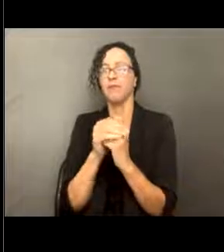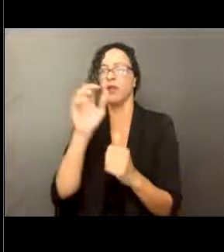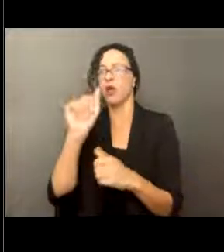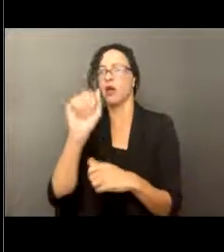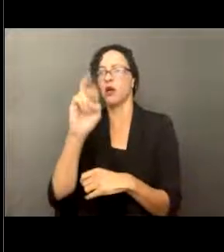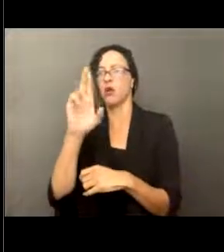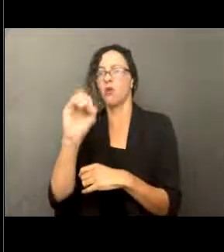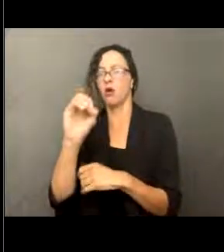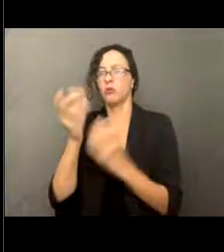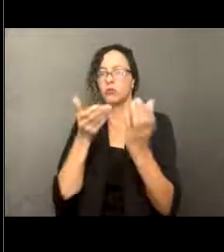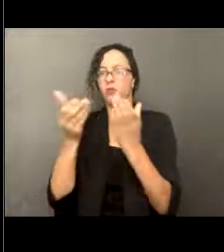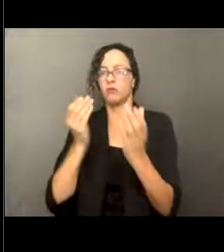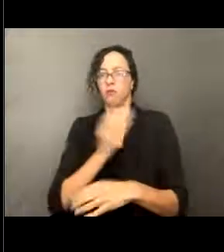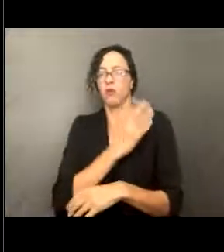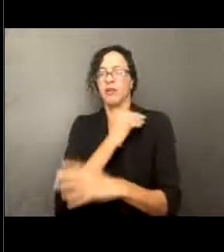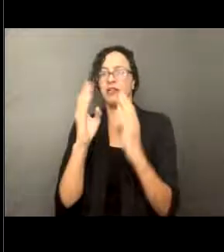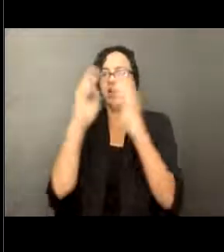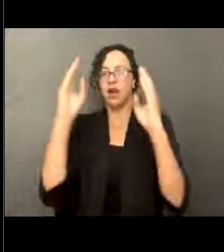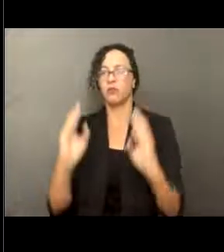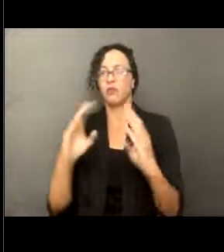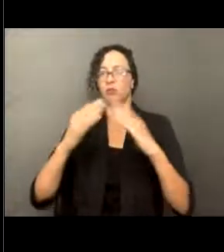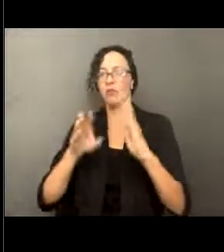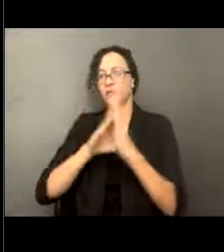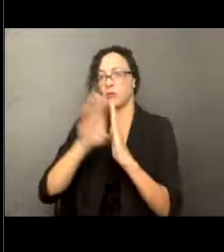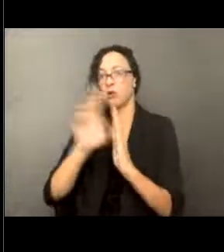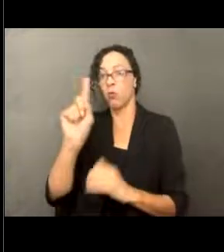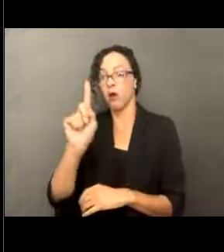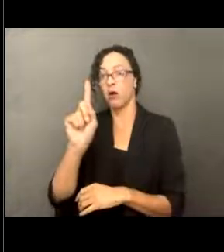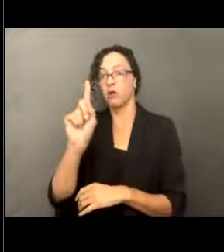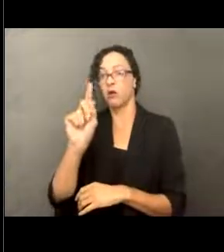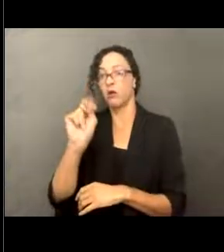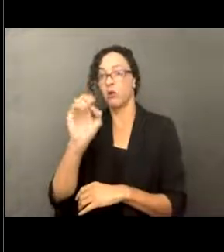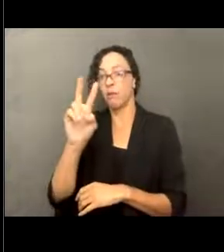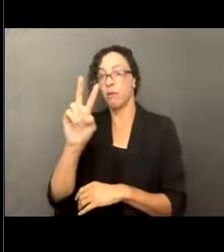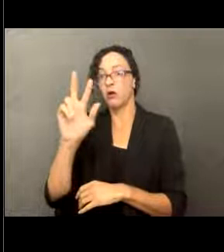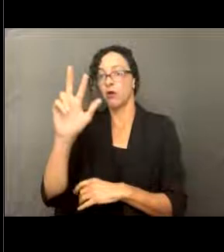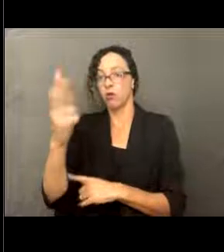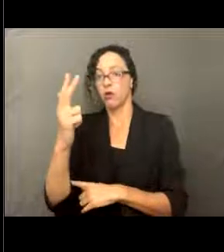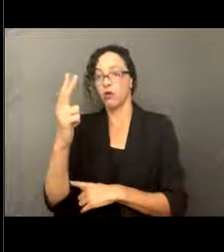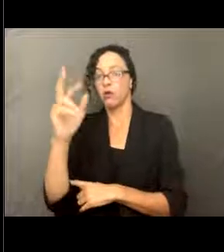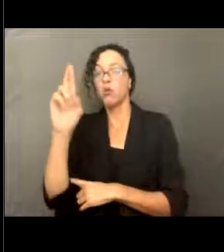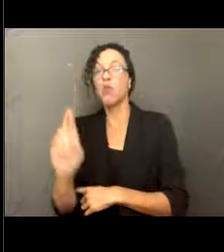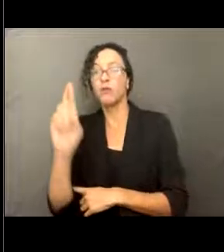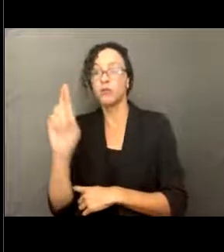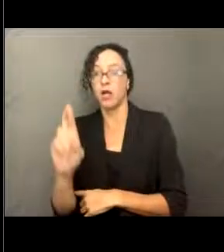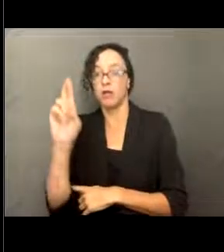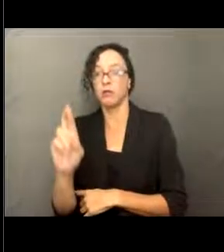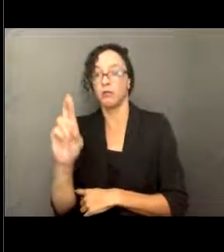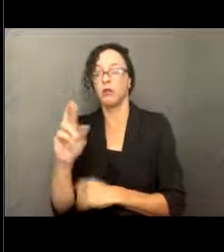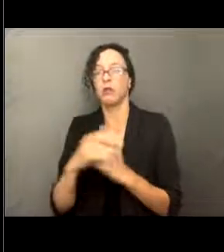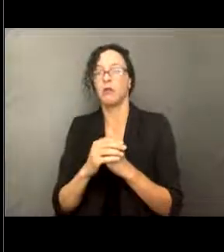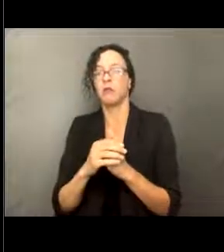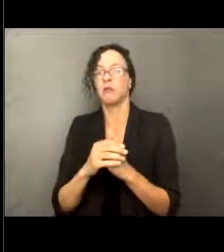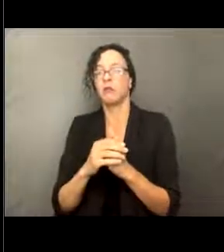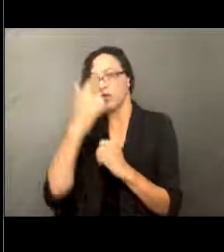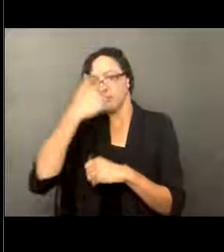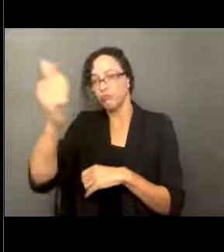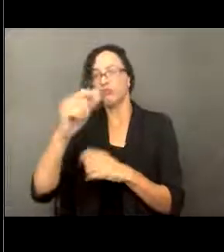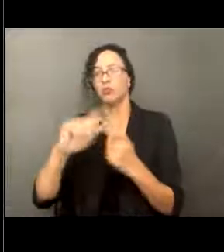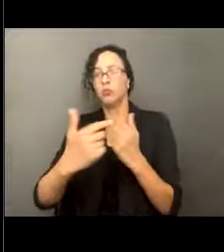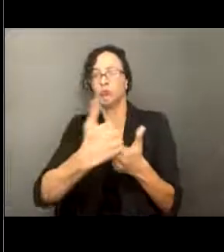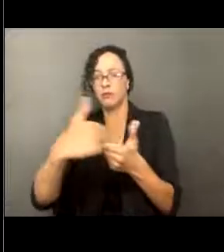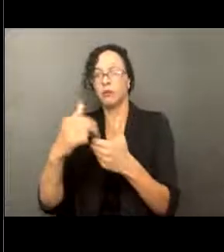and Community Development on November 3rd in Riverside, with virtual participation available as an option. On October